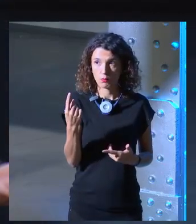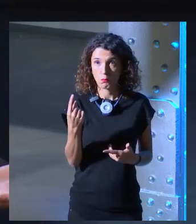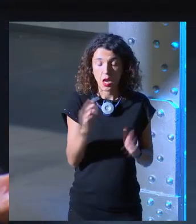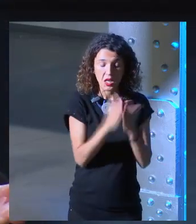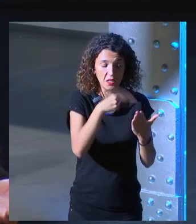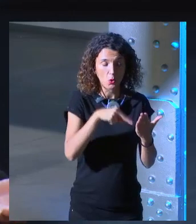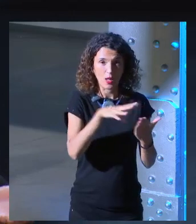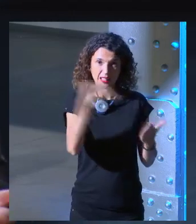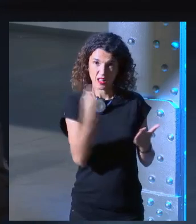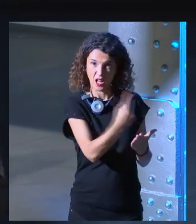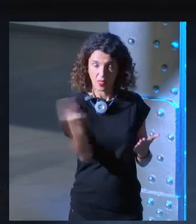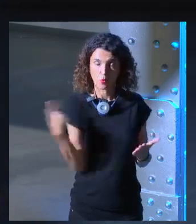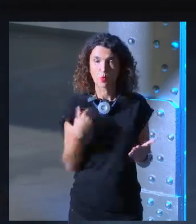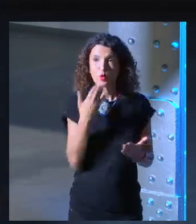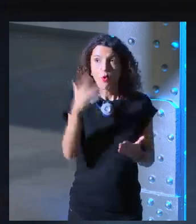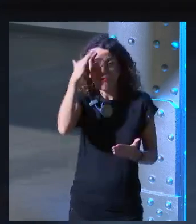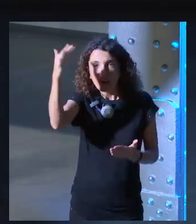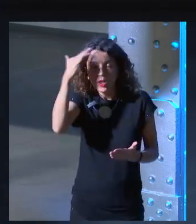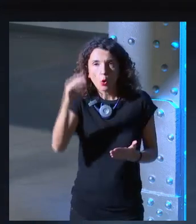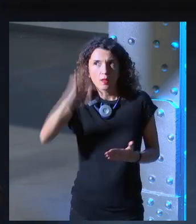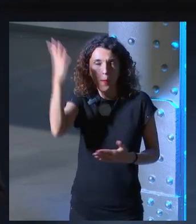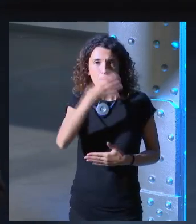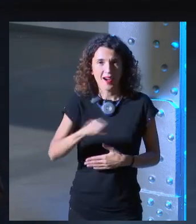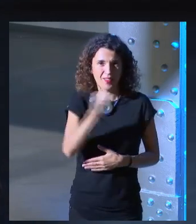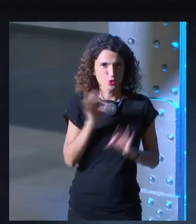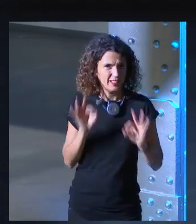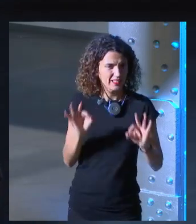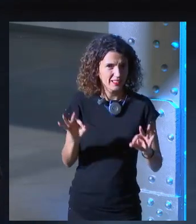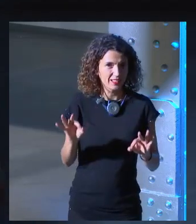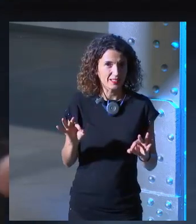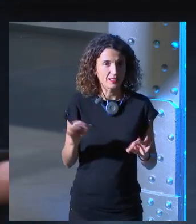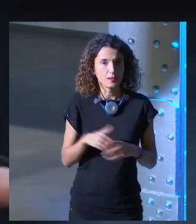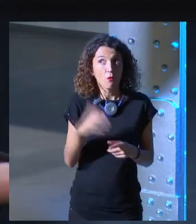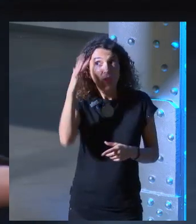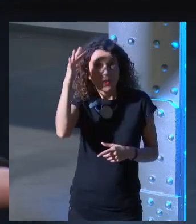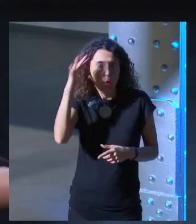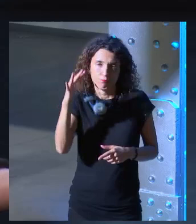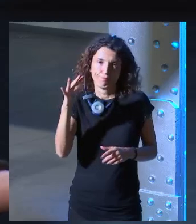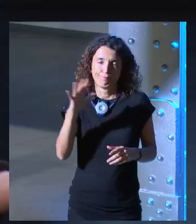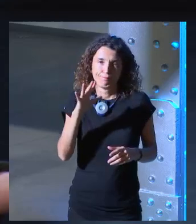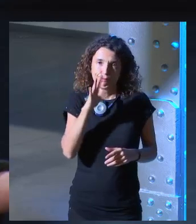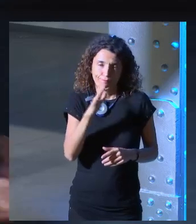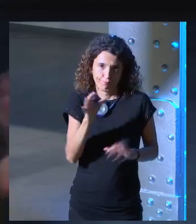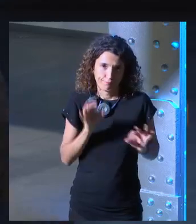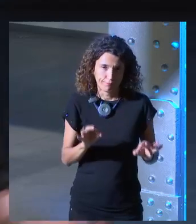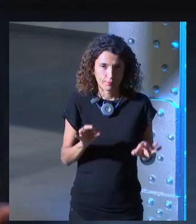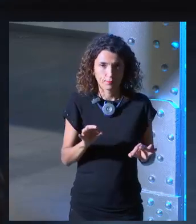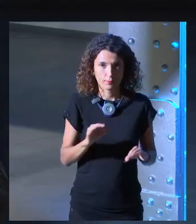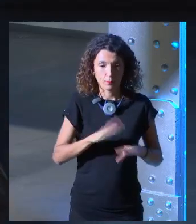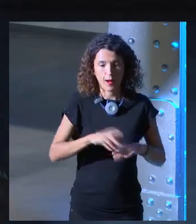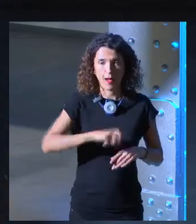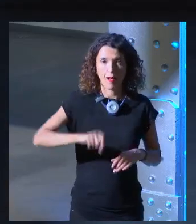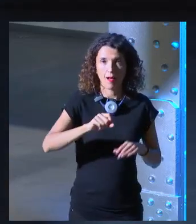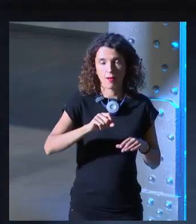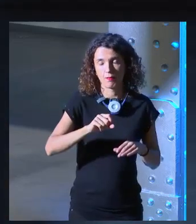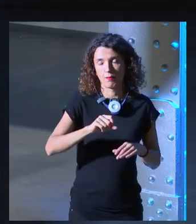one of the things I love about the internet, what the internet's made possible, that we go on there and we rebuild the